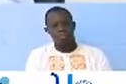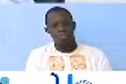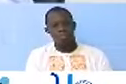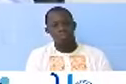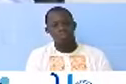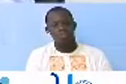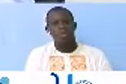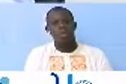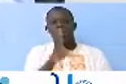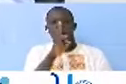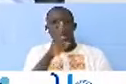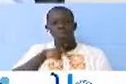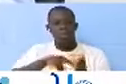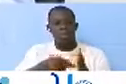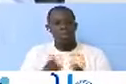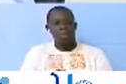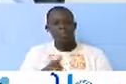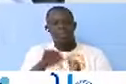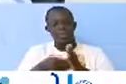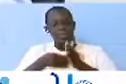who happens to be the DG